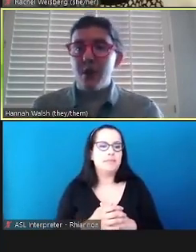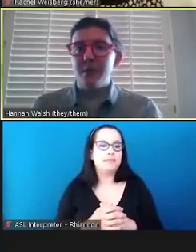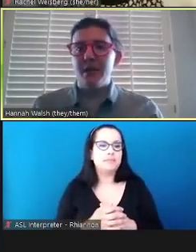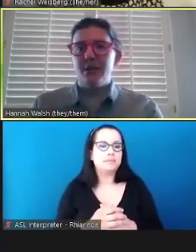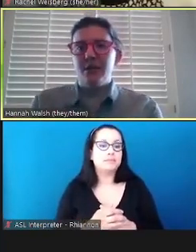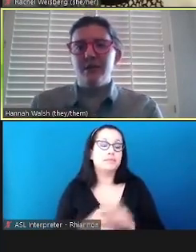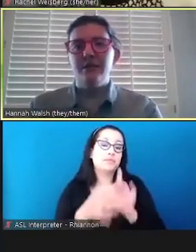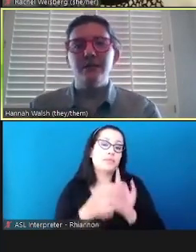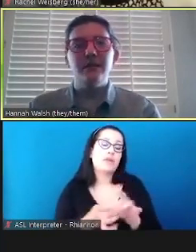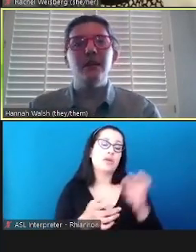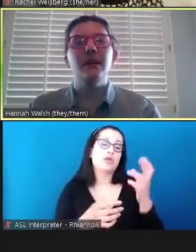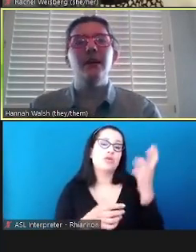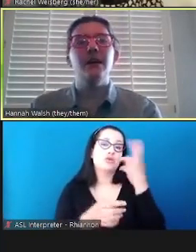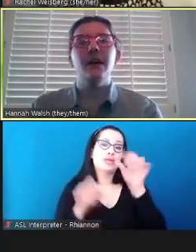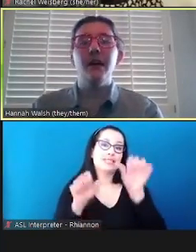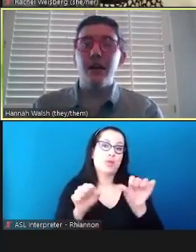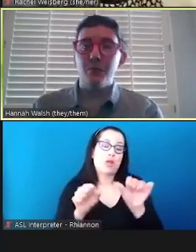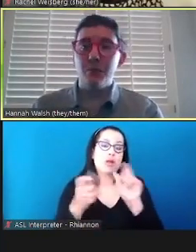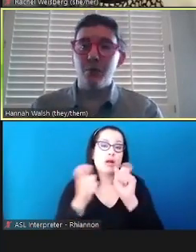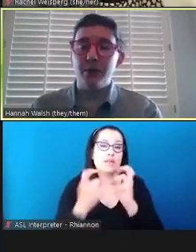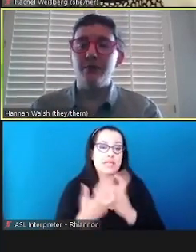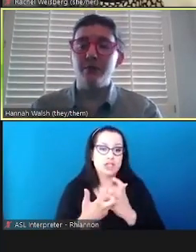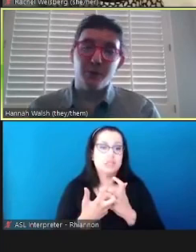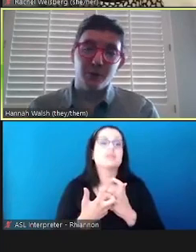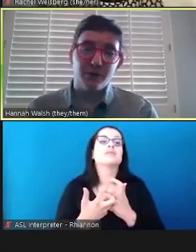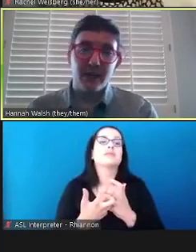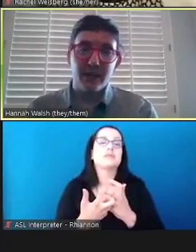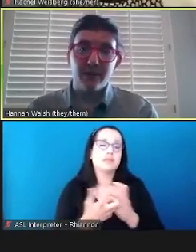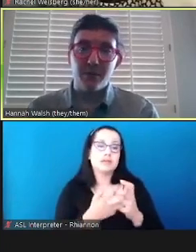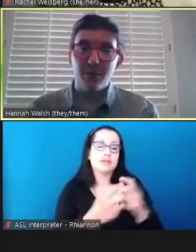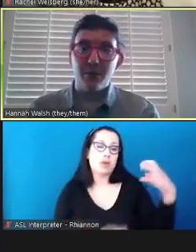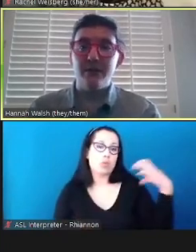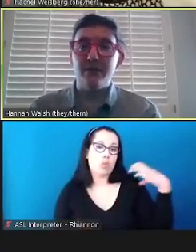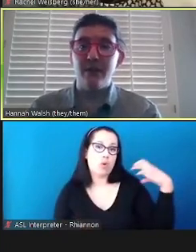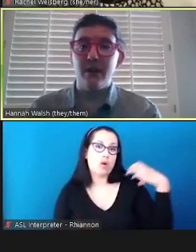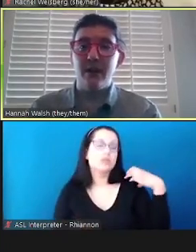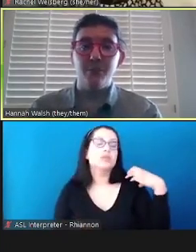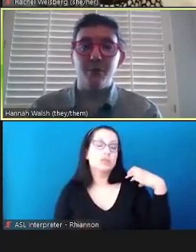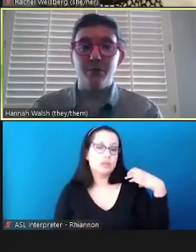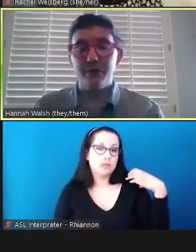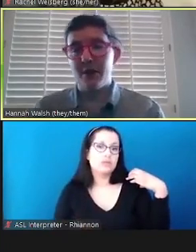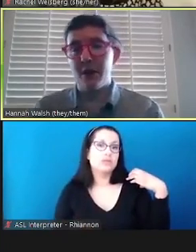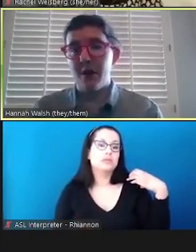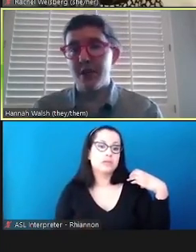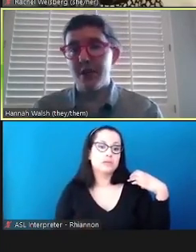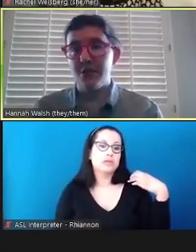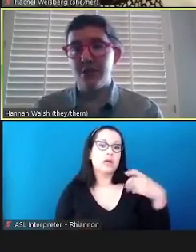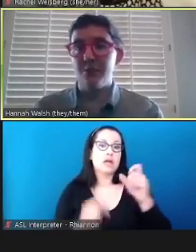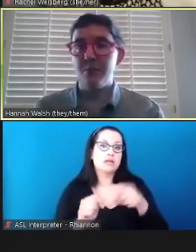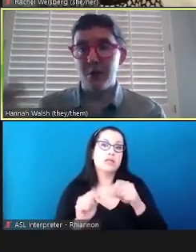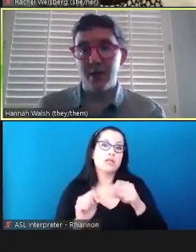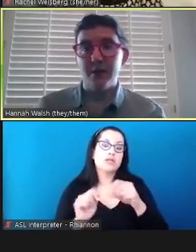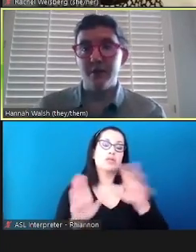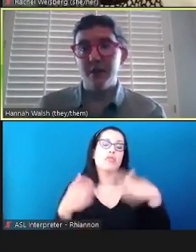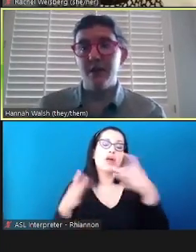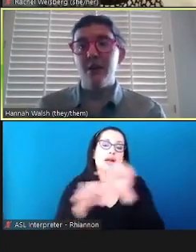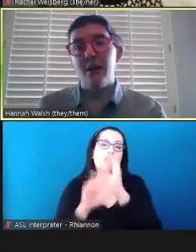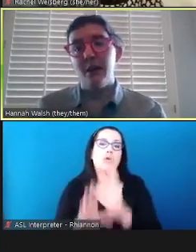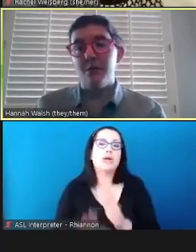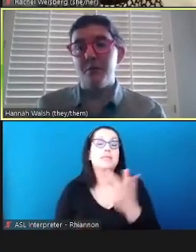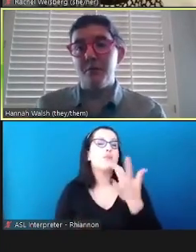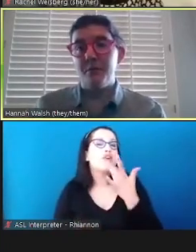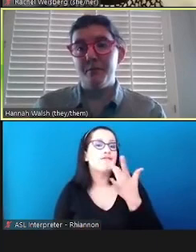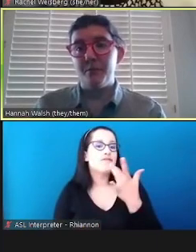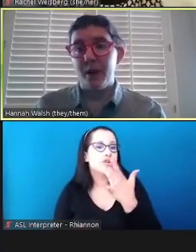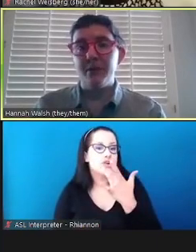reasonable accommodations, employers are supposed to give employees preferred accommodation kind